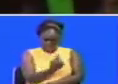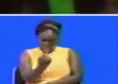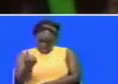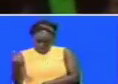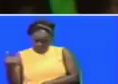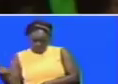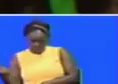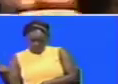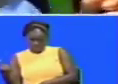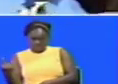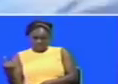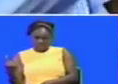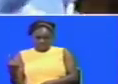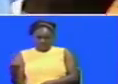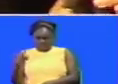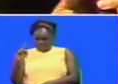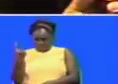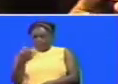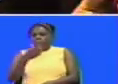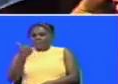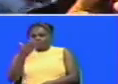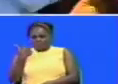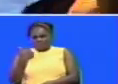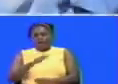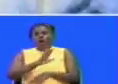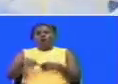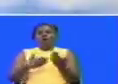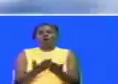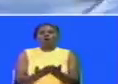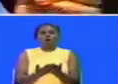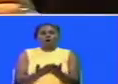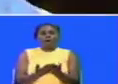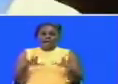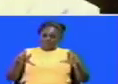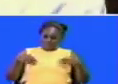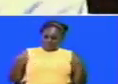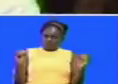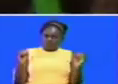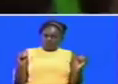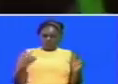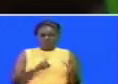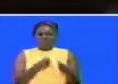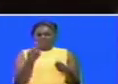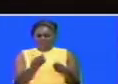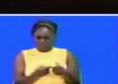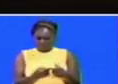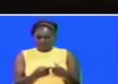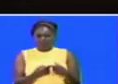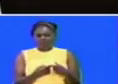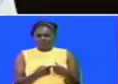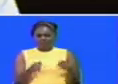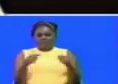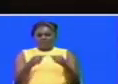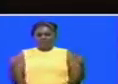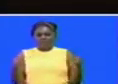just but the first among equals. And if we don't embrace that, then we are being